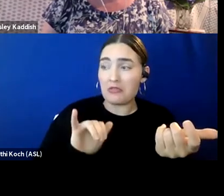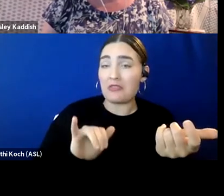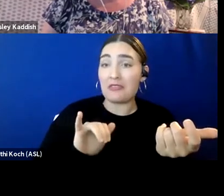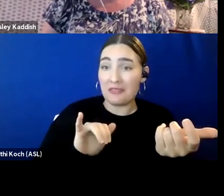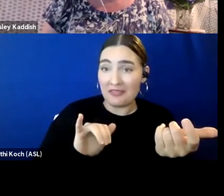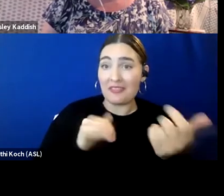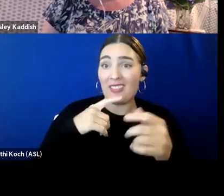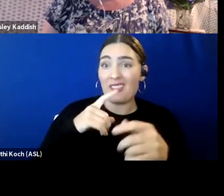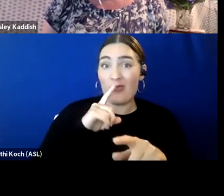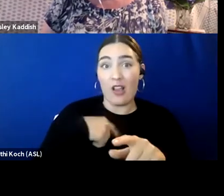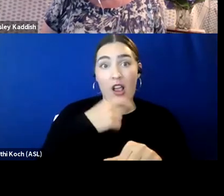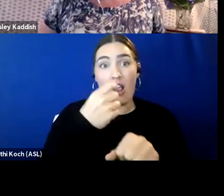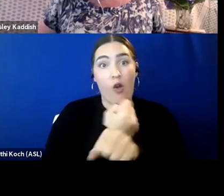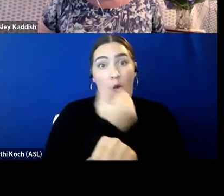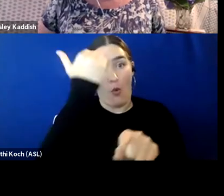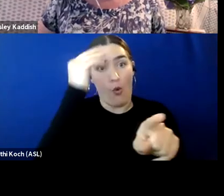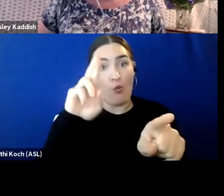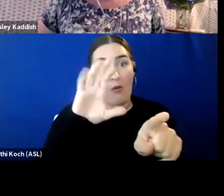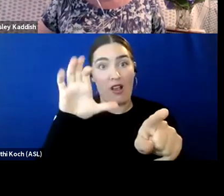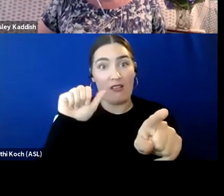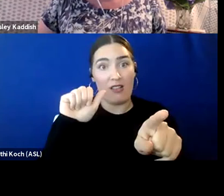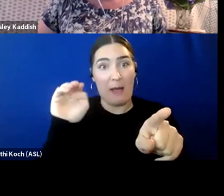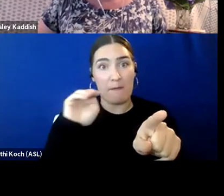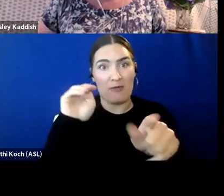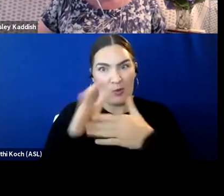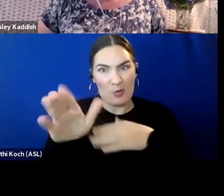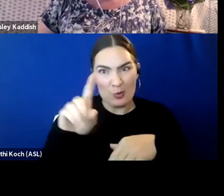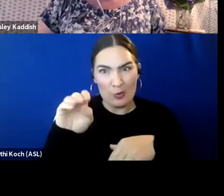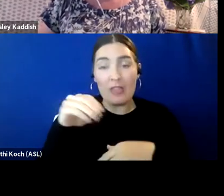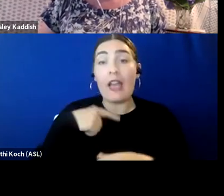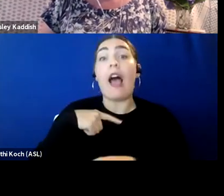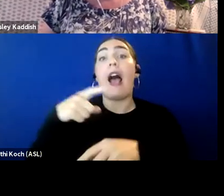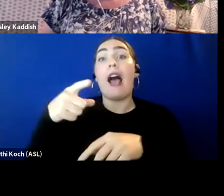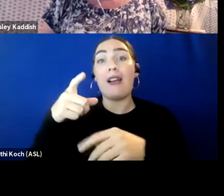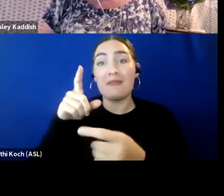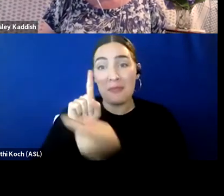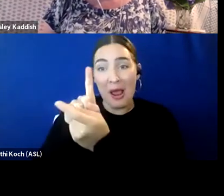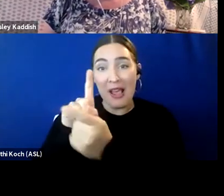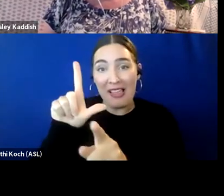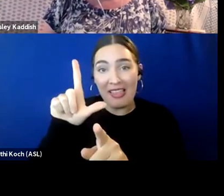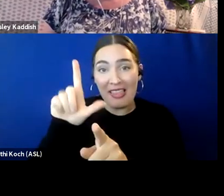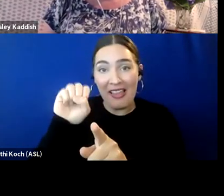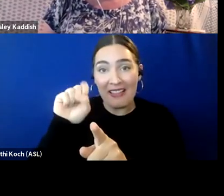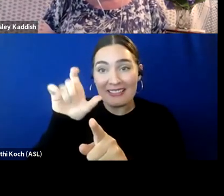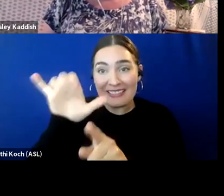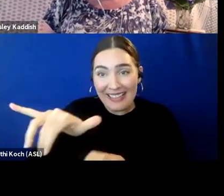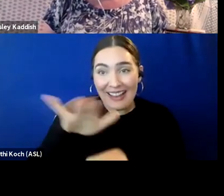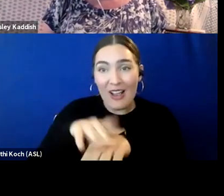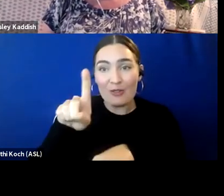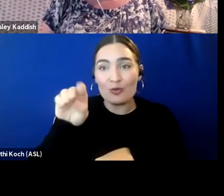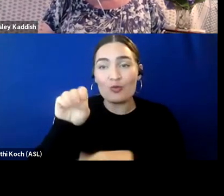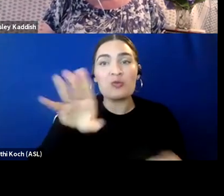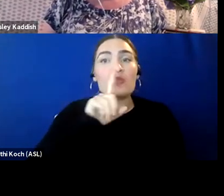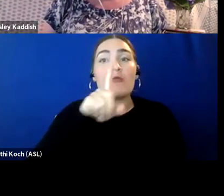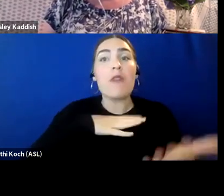Rebecca only on Zoom. And then I got to meet Lesley on Zoom. And so I had no expectations,